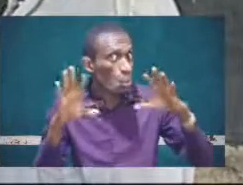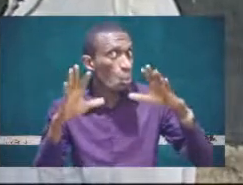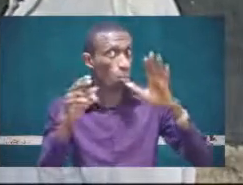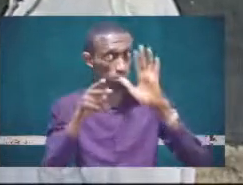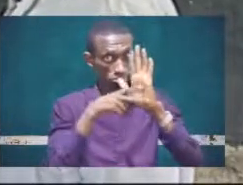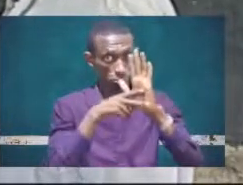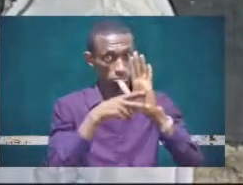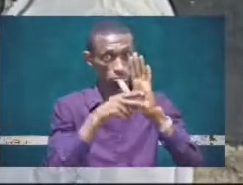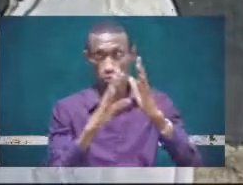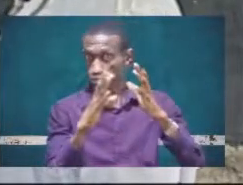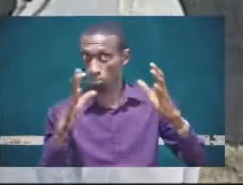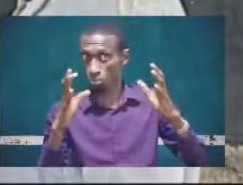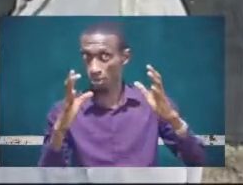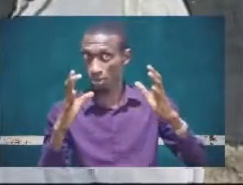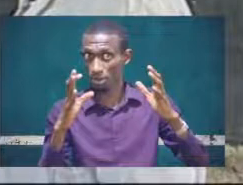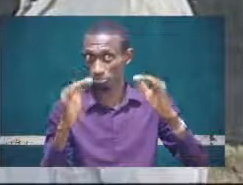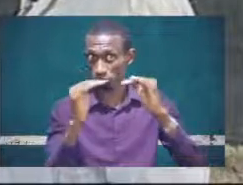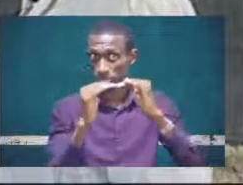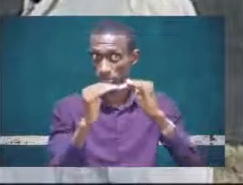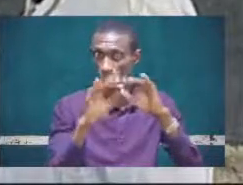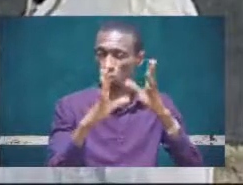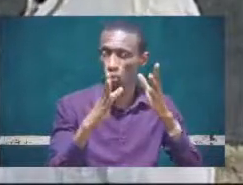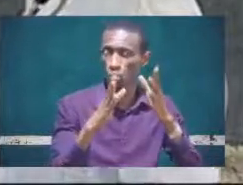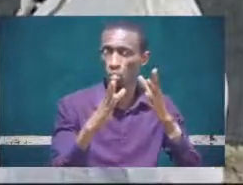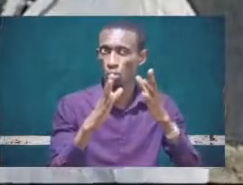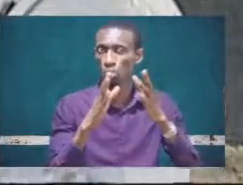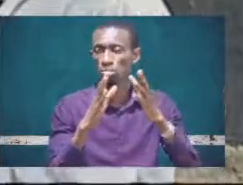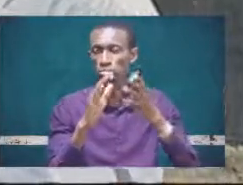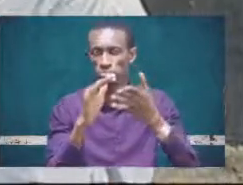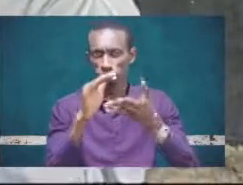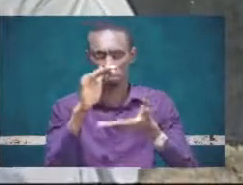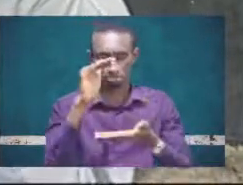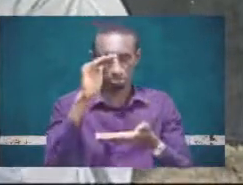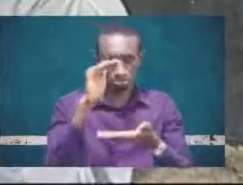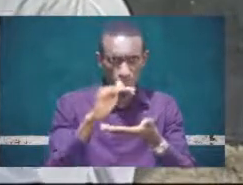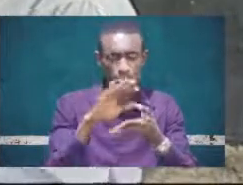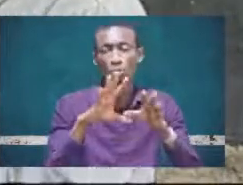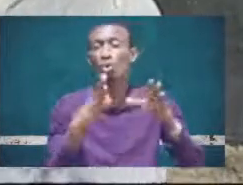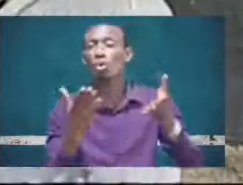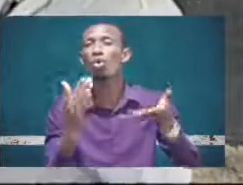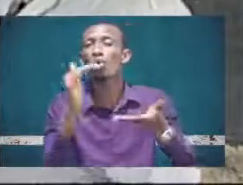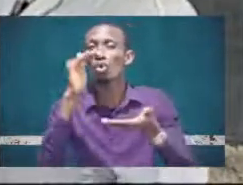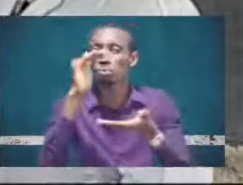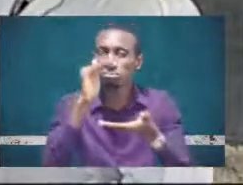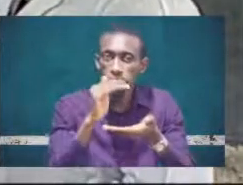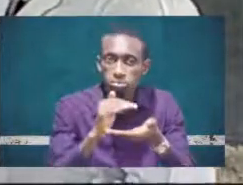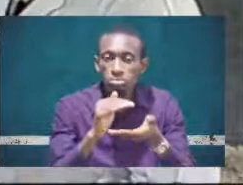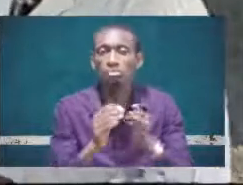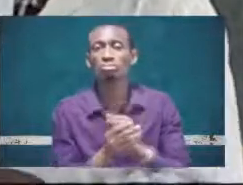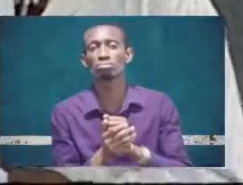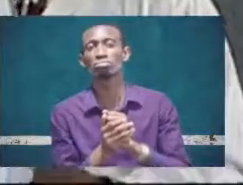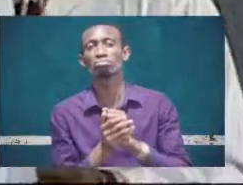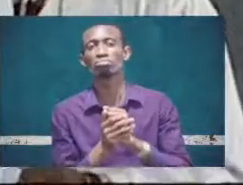less than 0 or less than or equal to 0. Means that in this example, we have